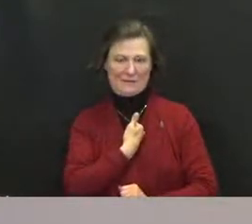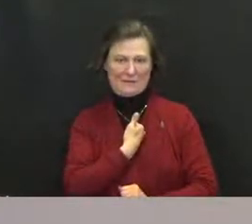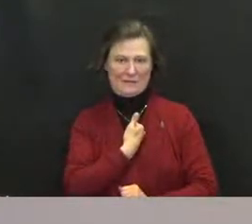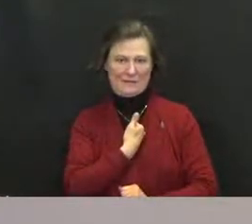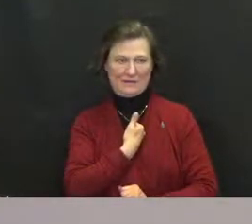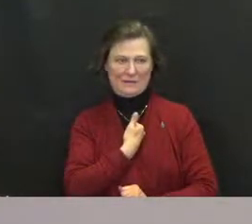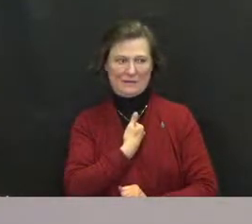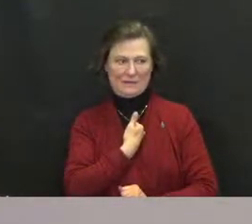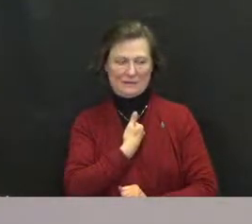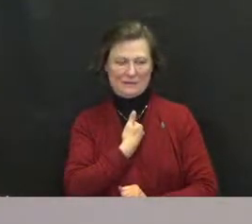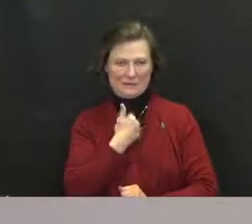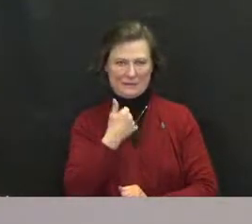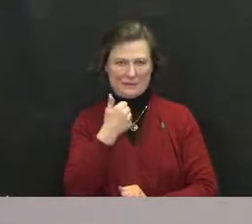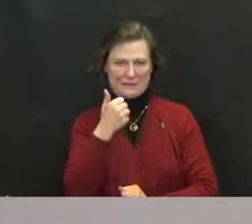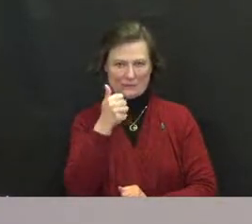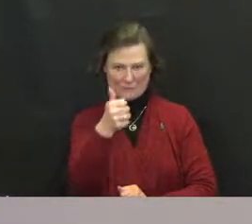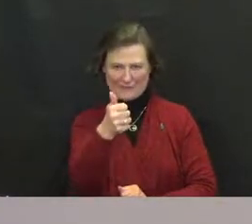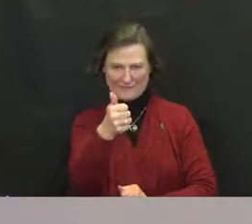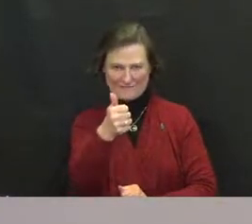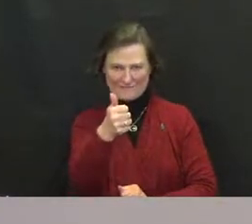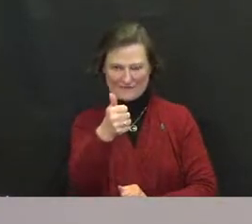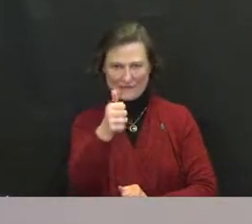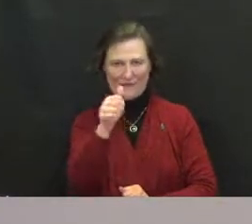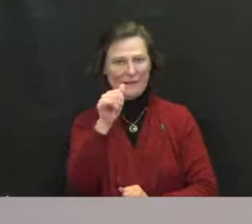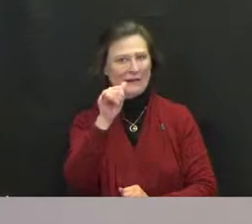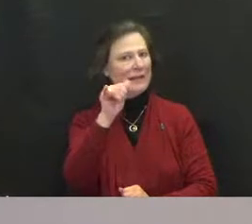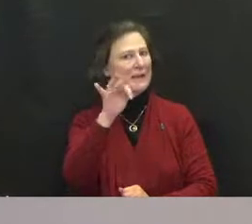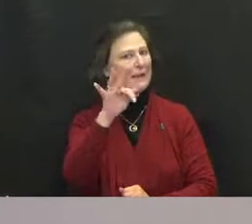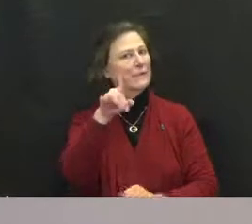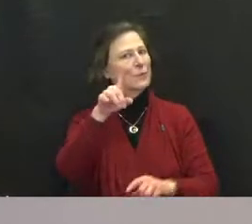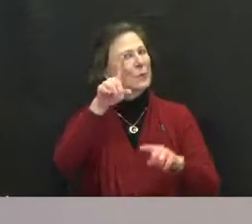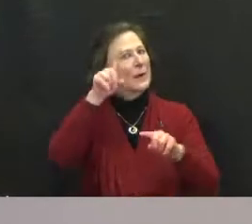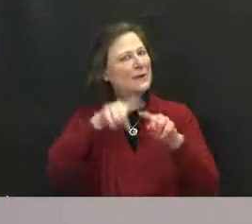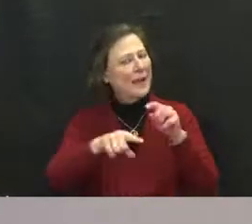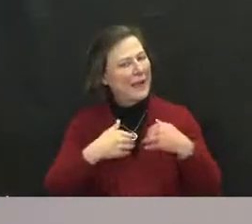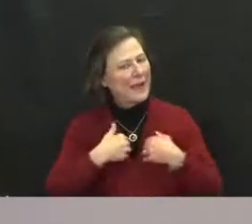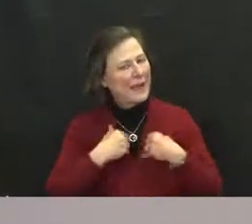If you cannot have compassion for yourself,